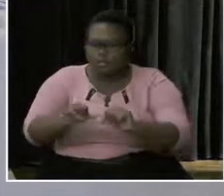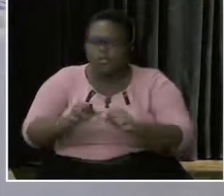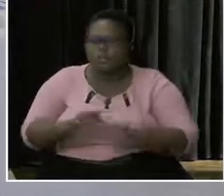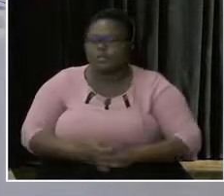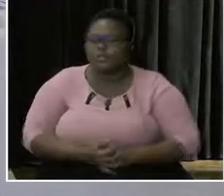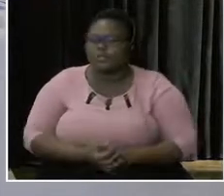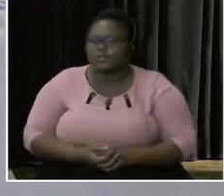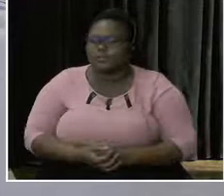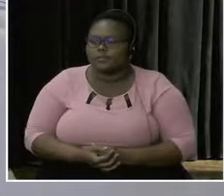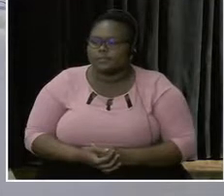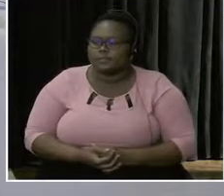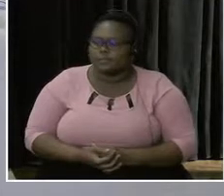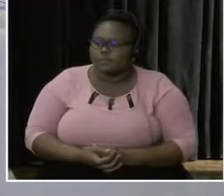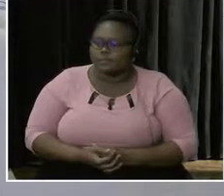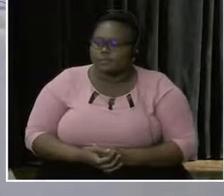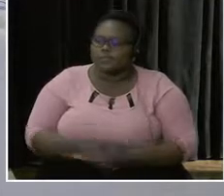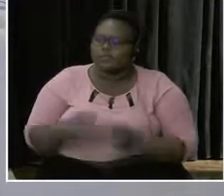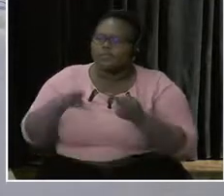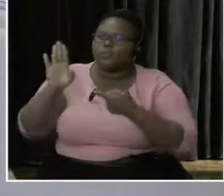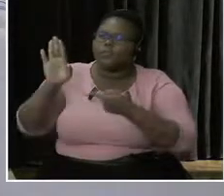carried. Speaker.